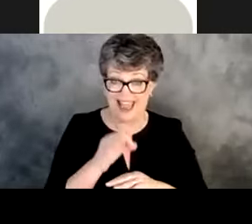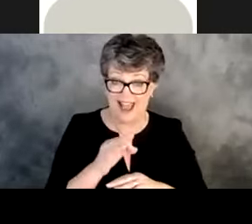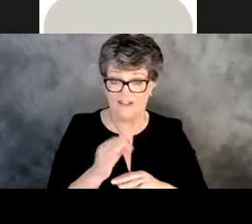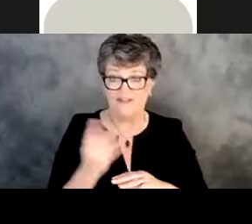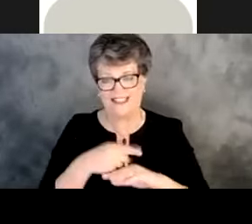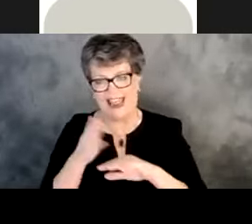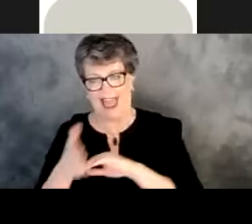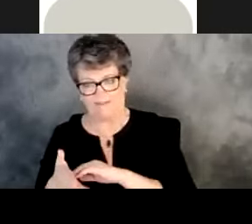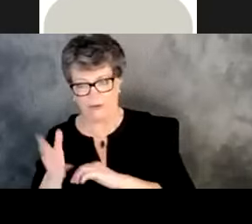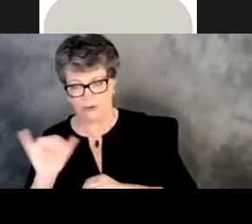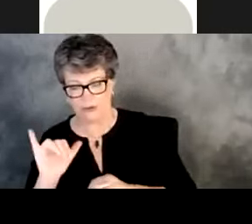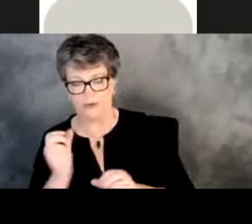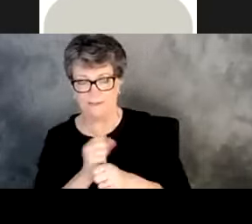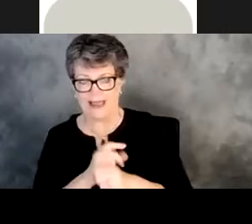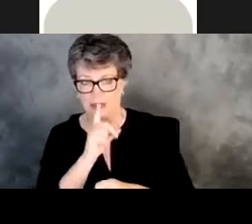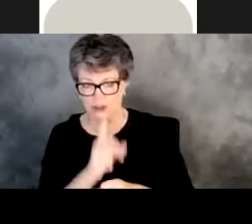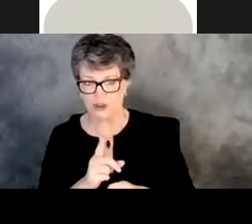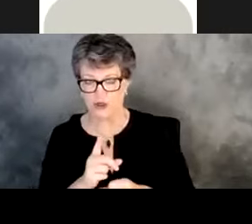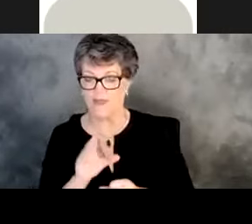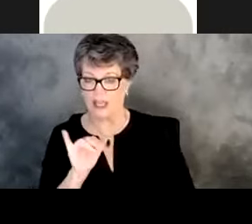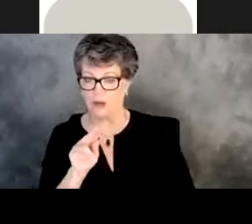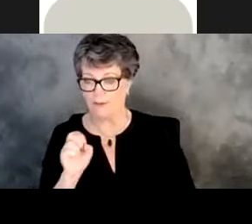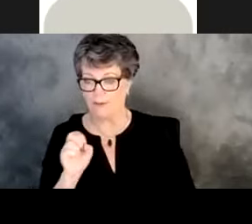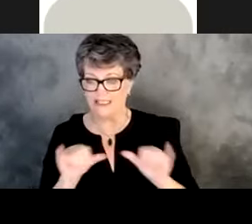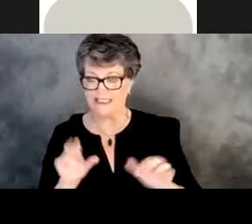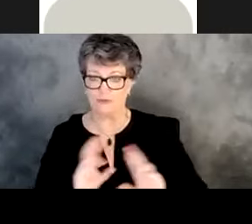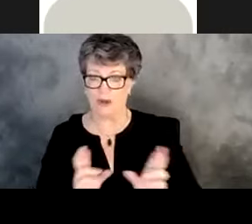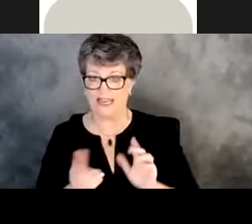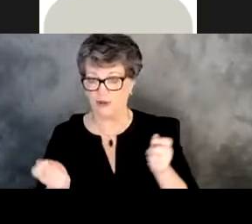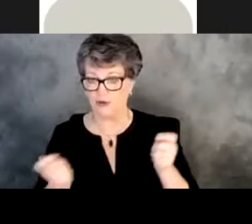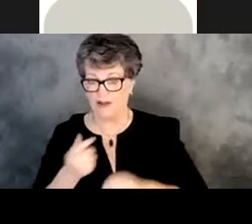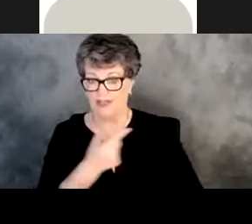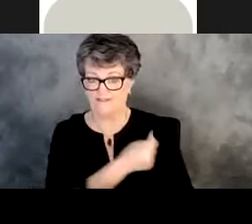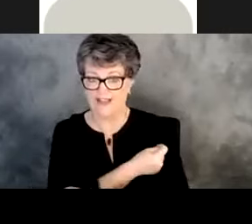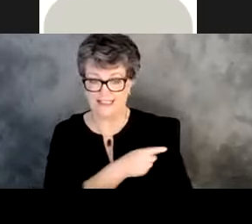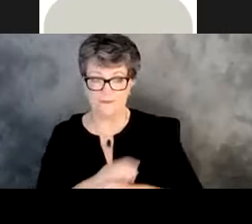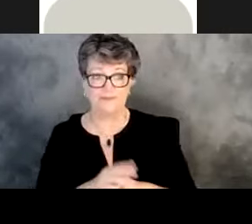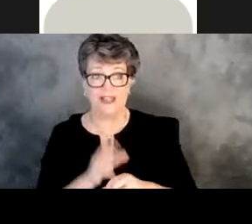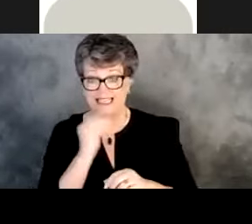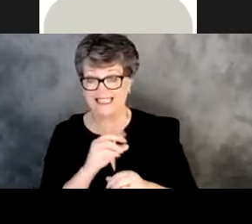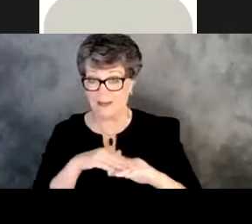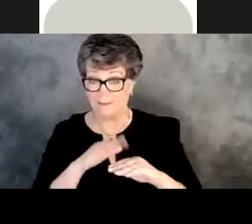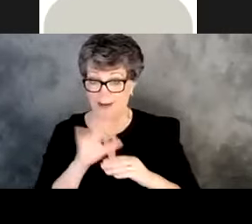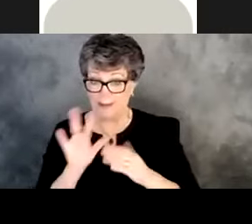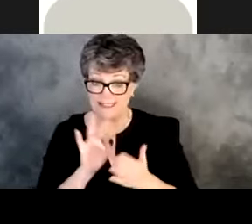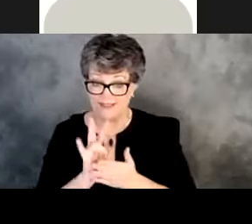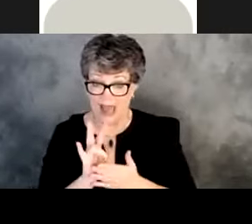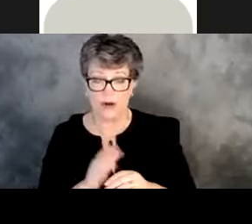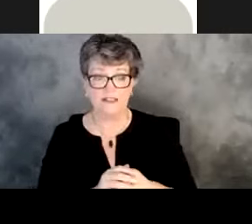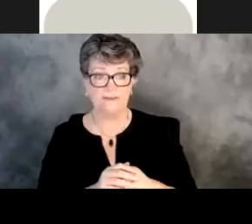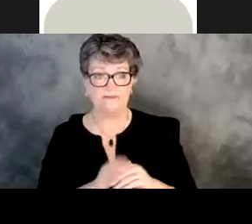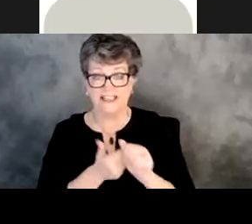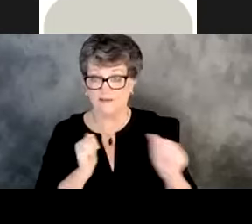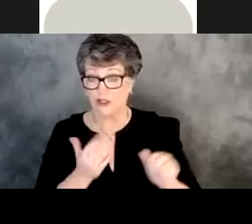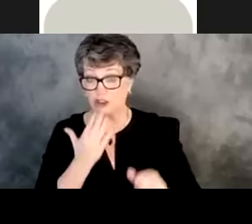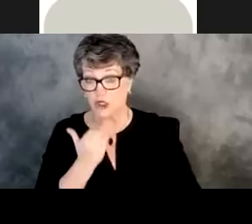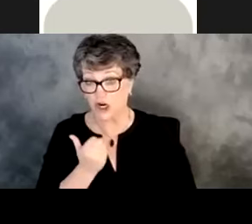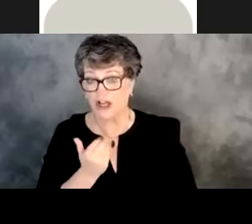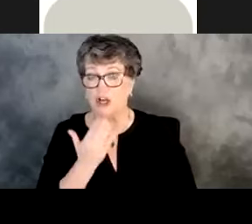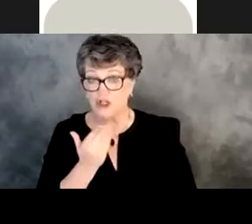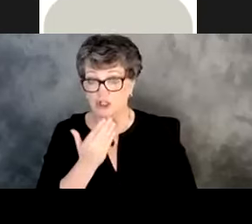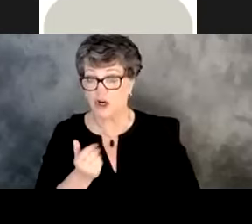after for making sure that your immune system's ready to handle the vaccine. Sleeping at least 7 hours, staying away from sugar. Sugar